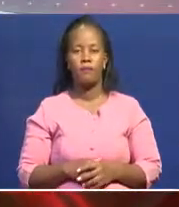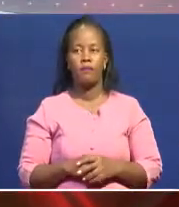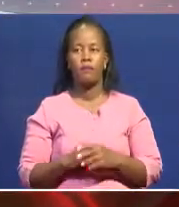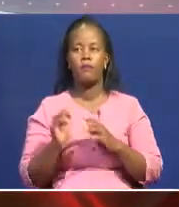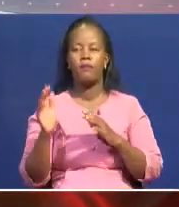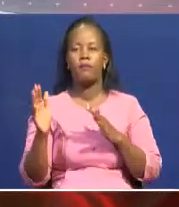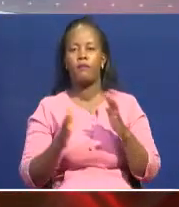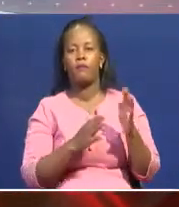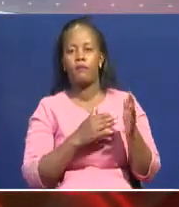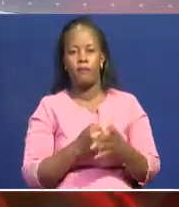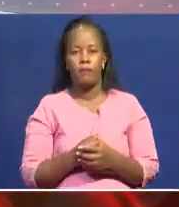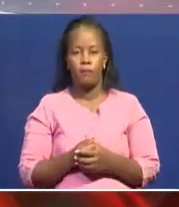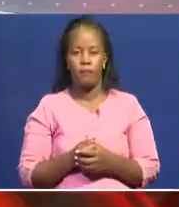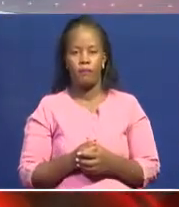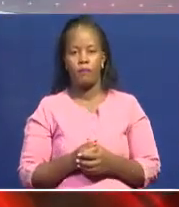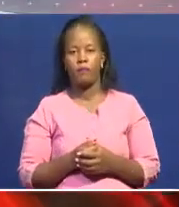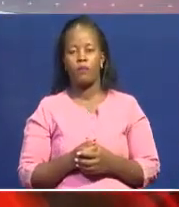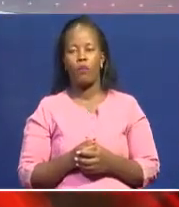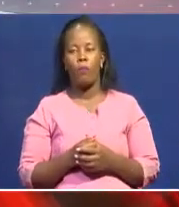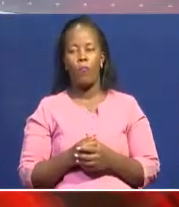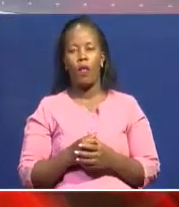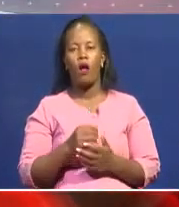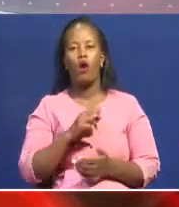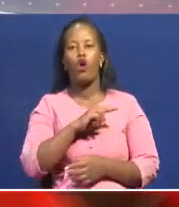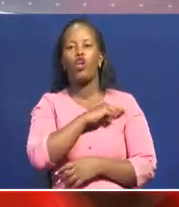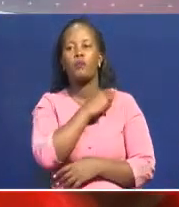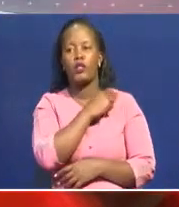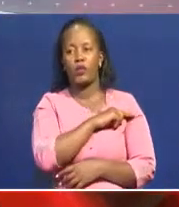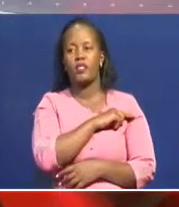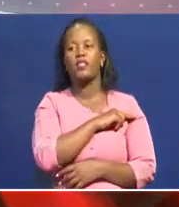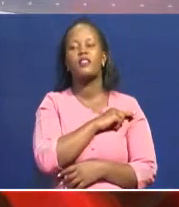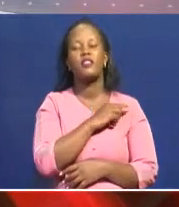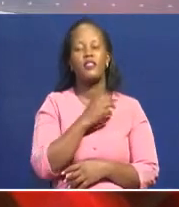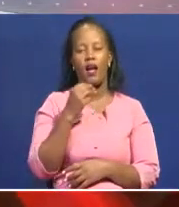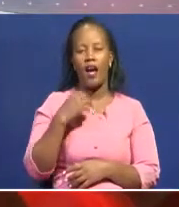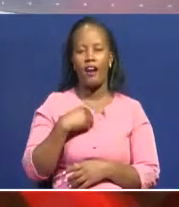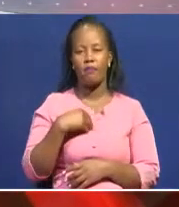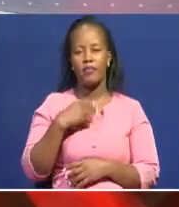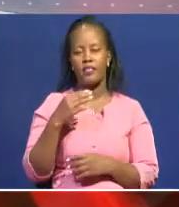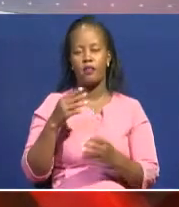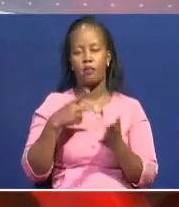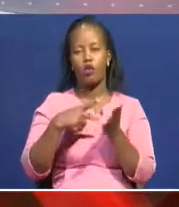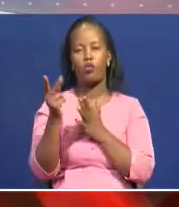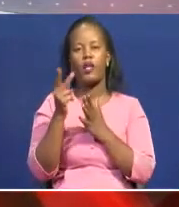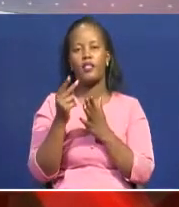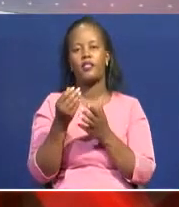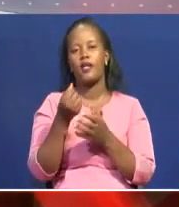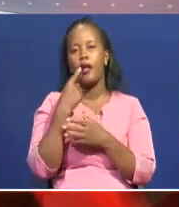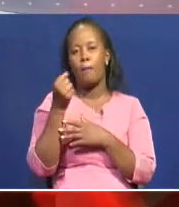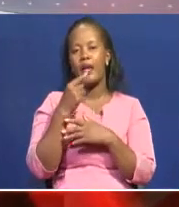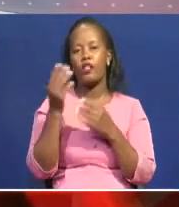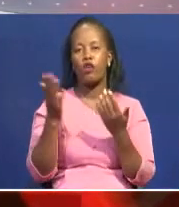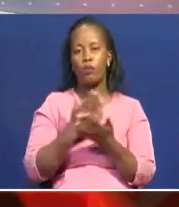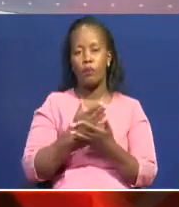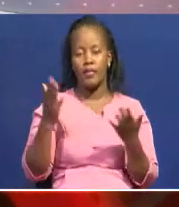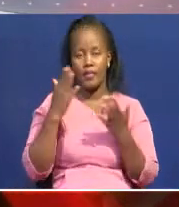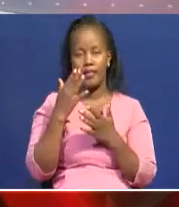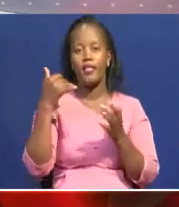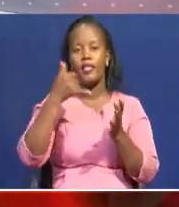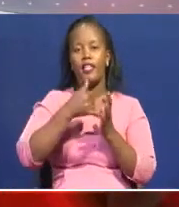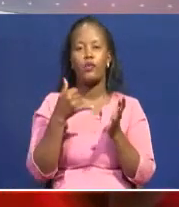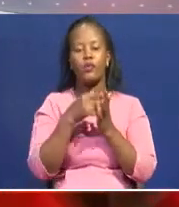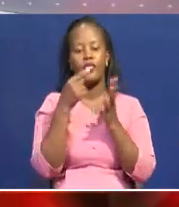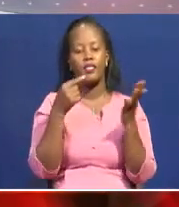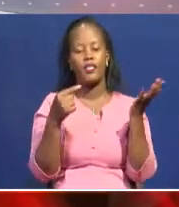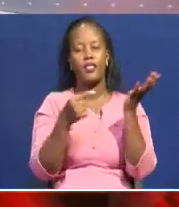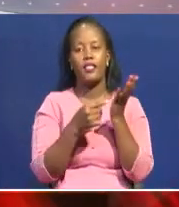Health facilities in Kiambu County have received a boost after the county government procured equipment worth 500 million shillings, including digital